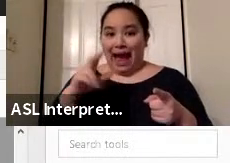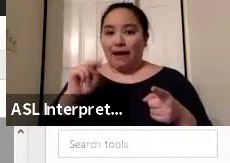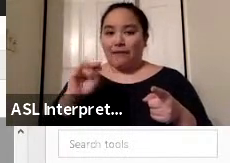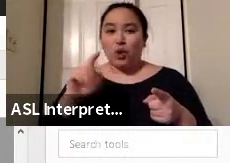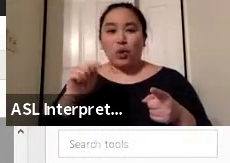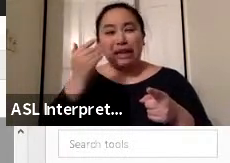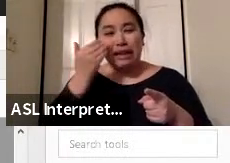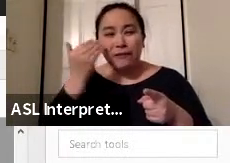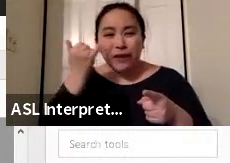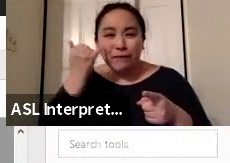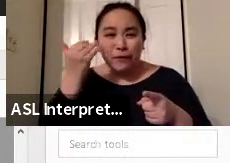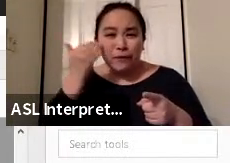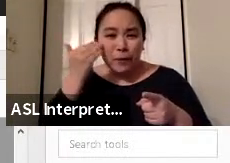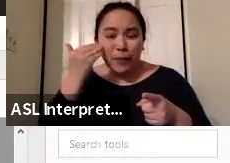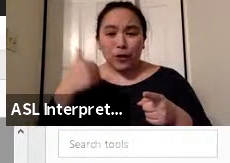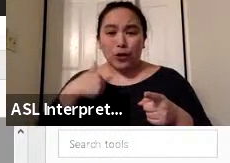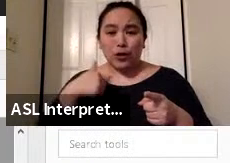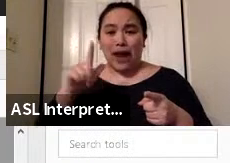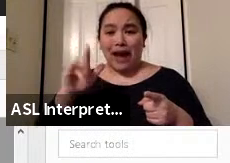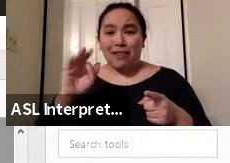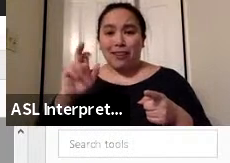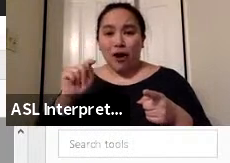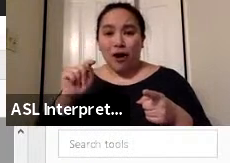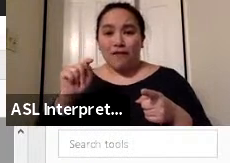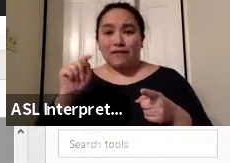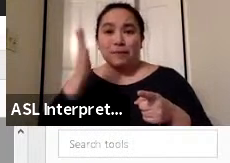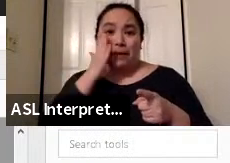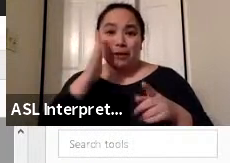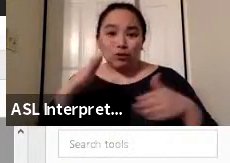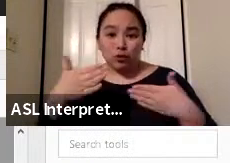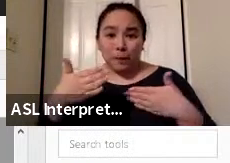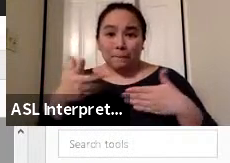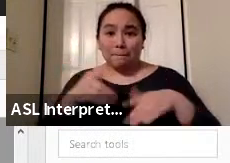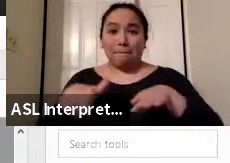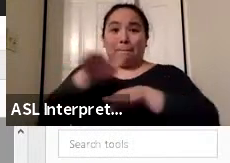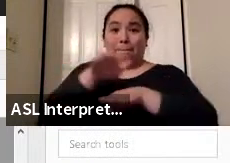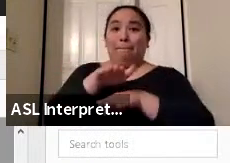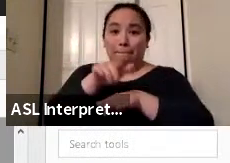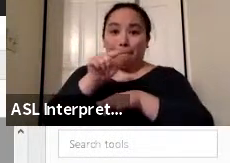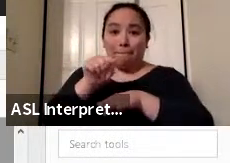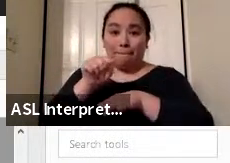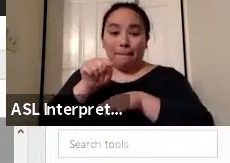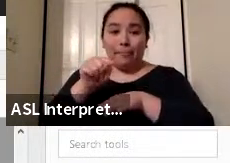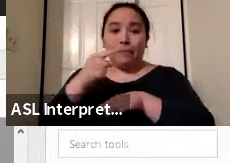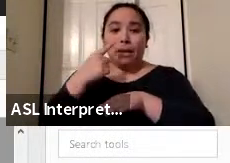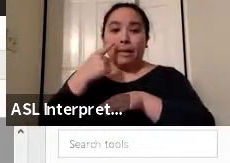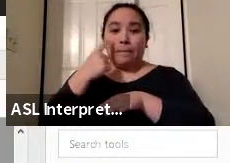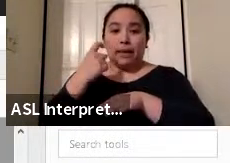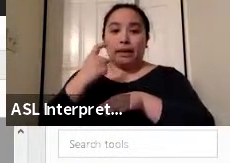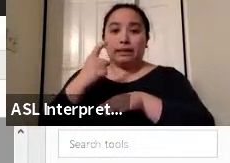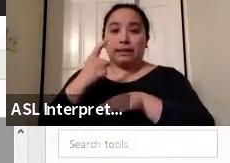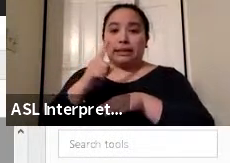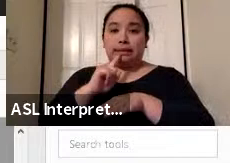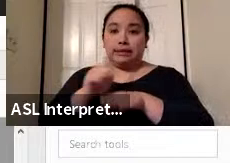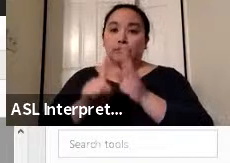with those, they have a little loft bedroom up on top because it is a tall first floor.